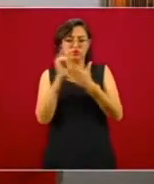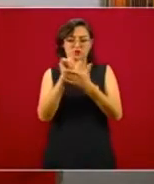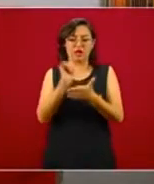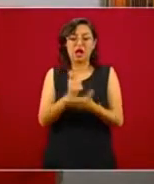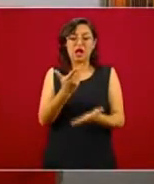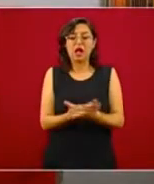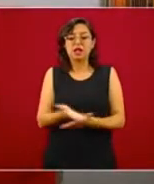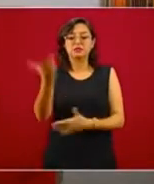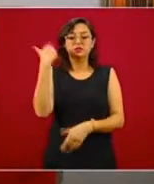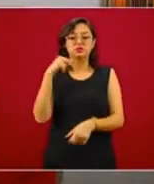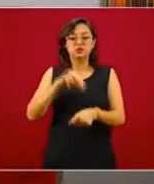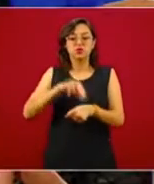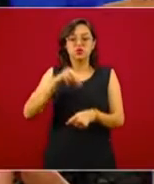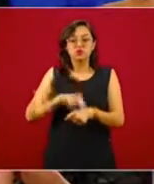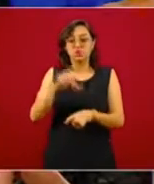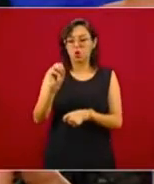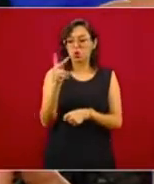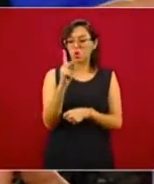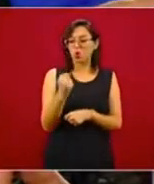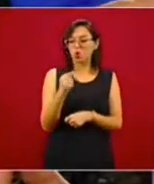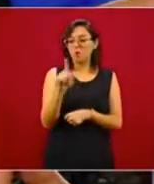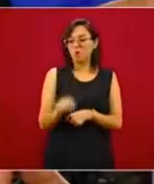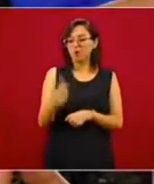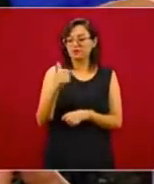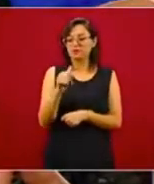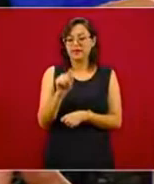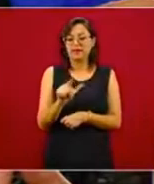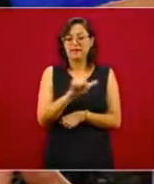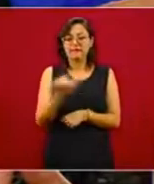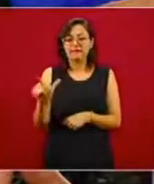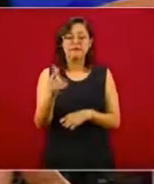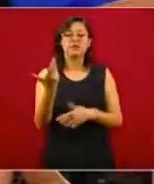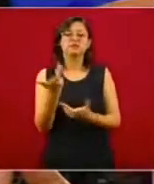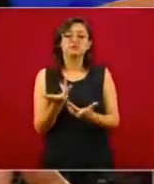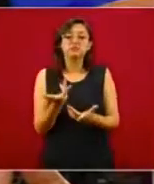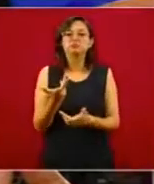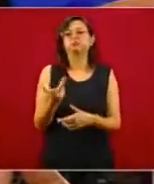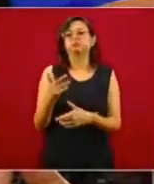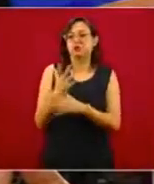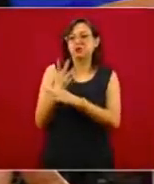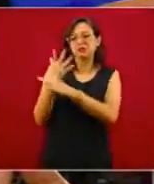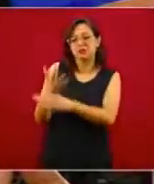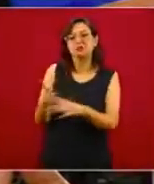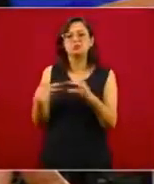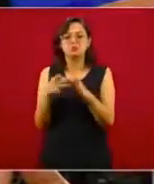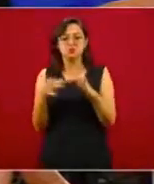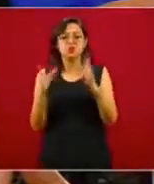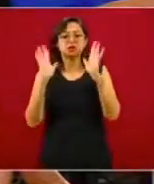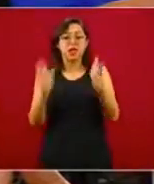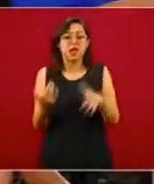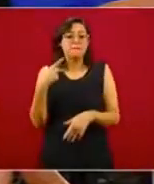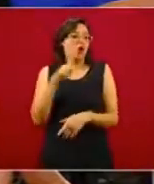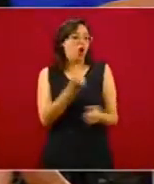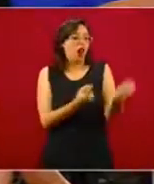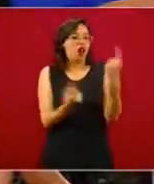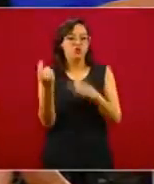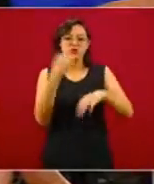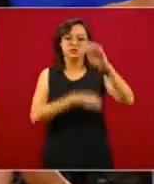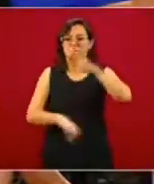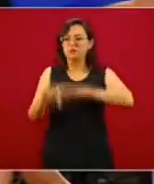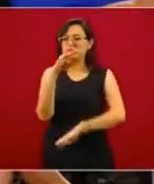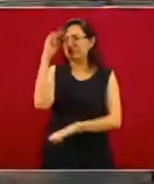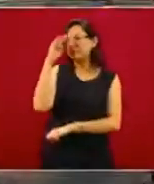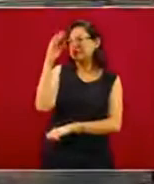arcs, as Mr. Gattel said before. We can remember that, but there are some companies that are going back to the new